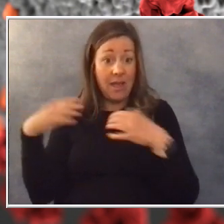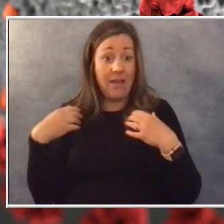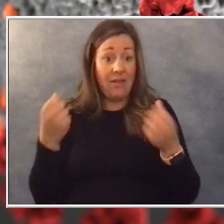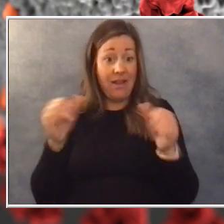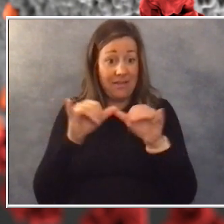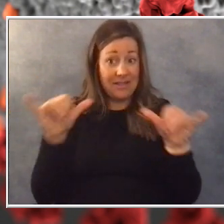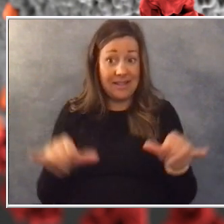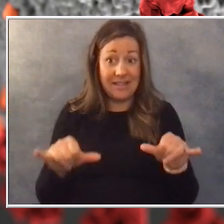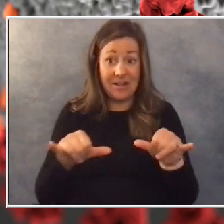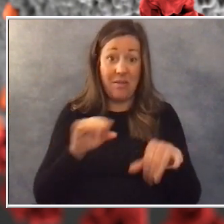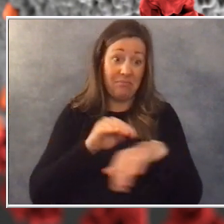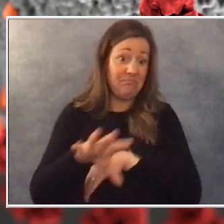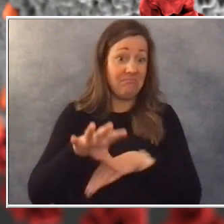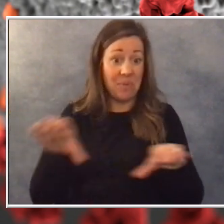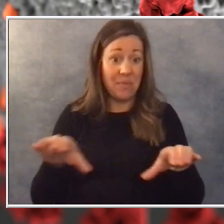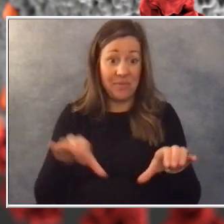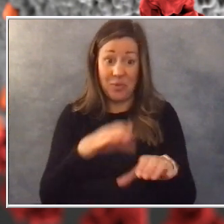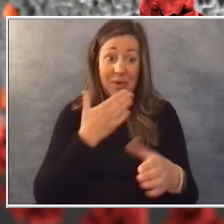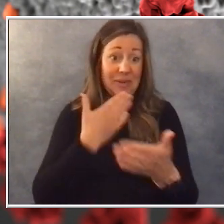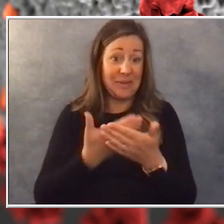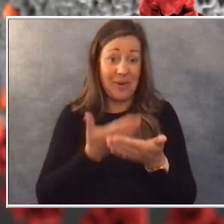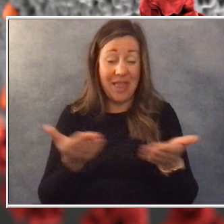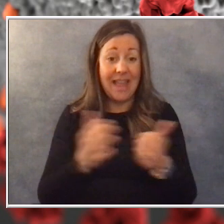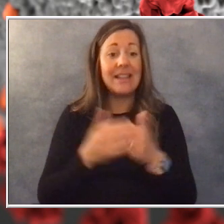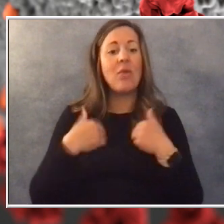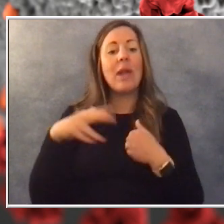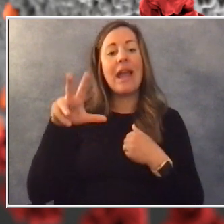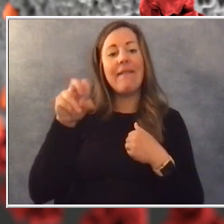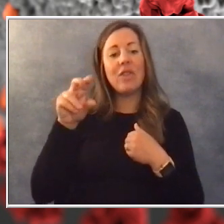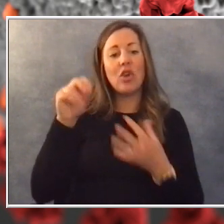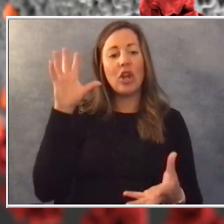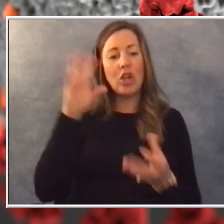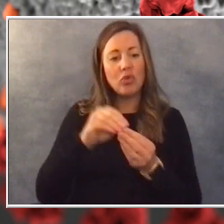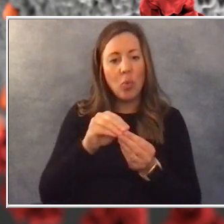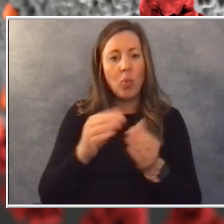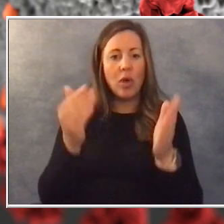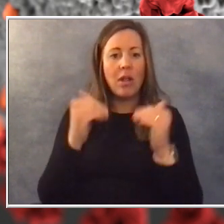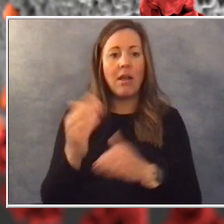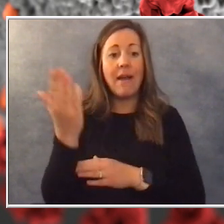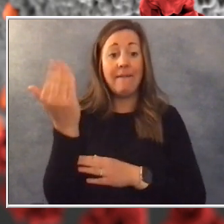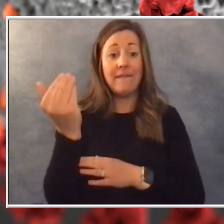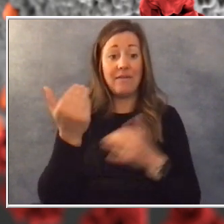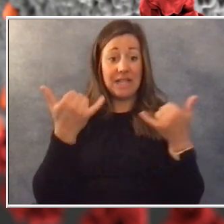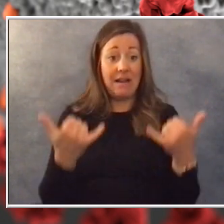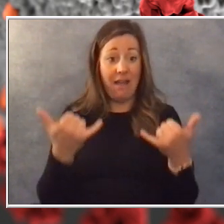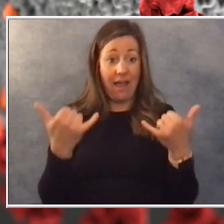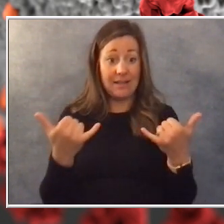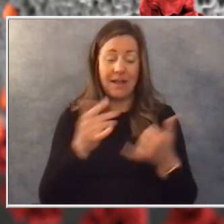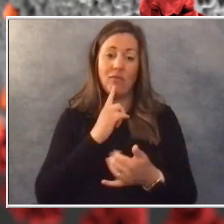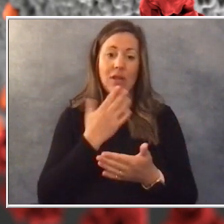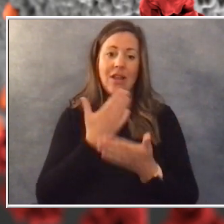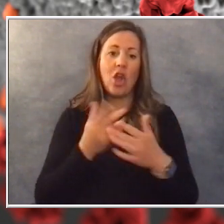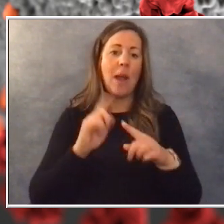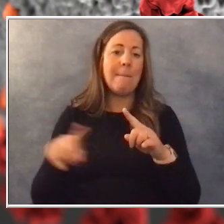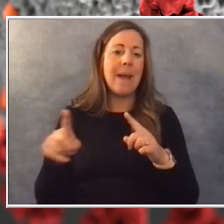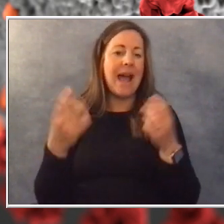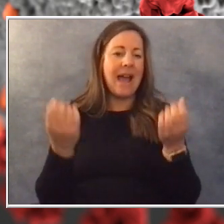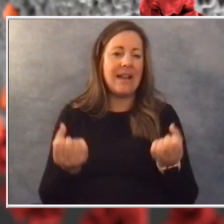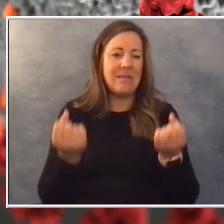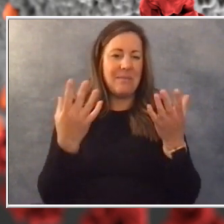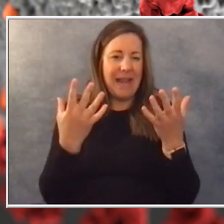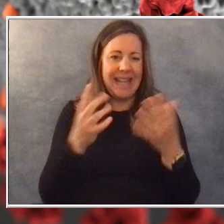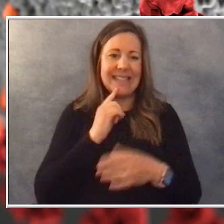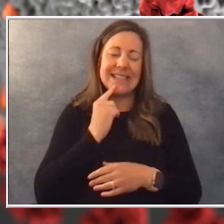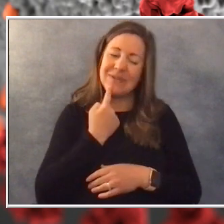good things. Because we have 30 total, but just 15 active, which is really good. But again, unfortunately, a high proportion of